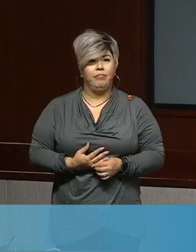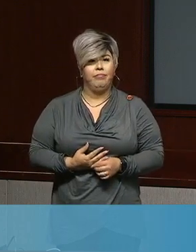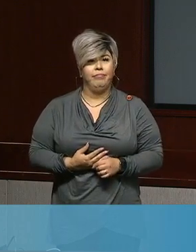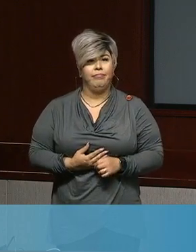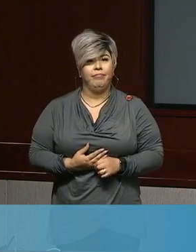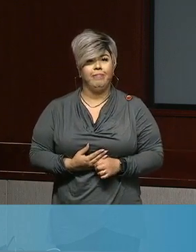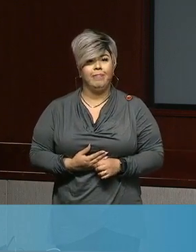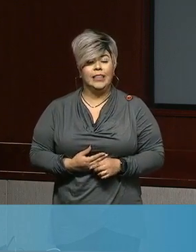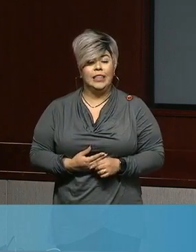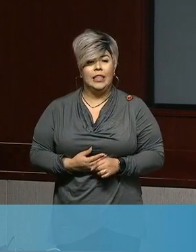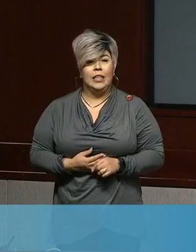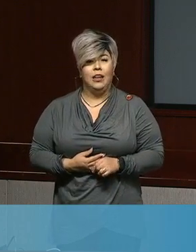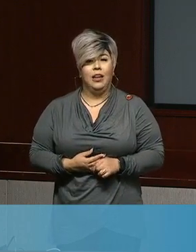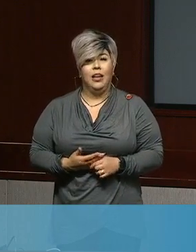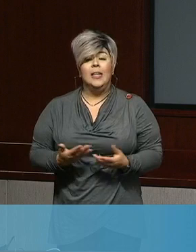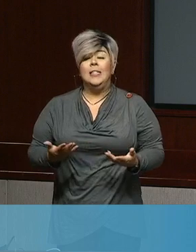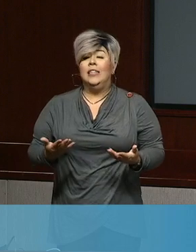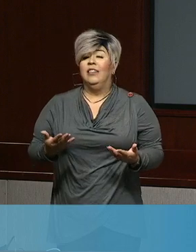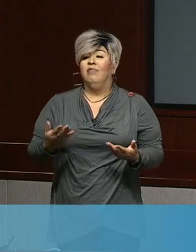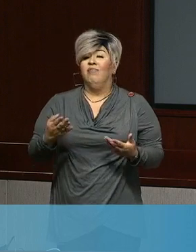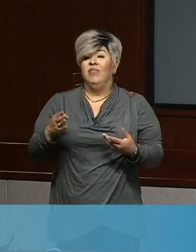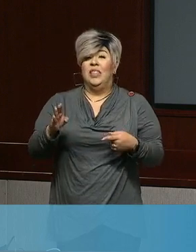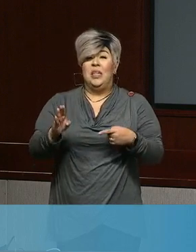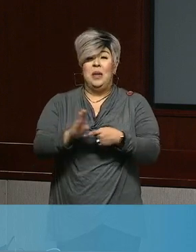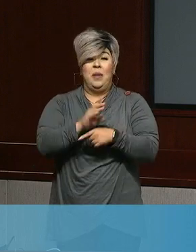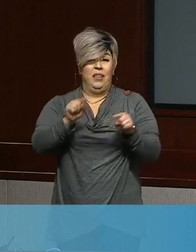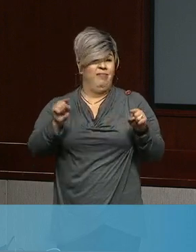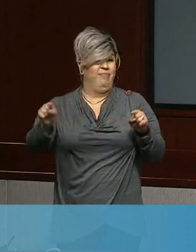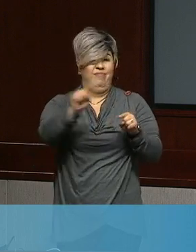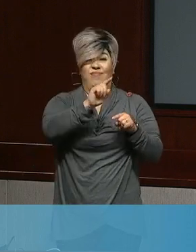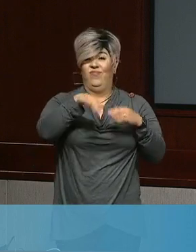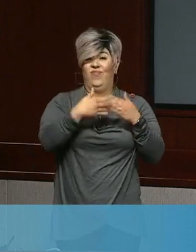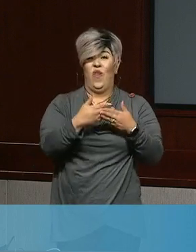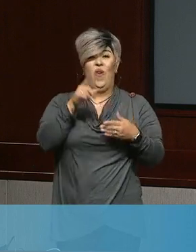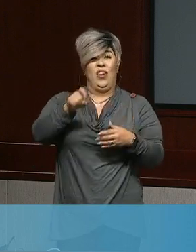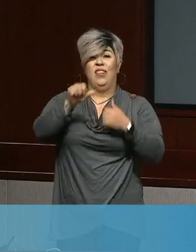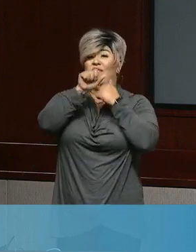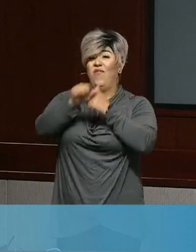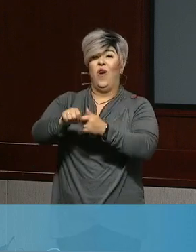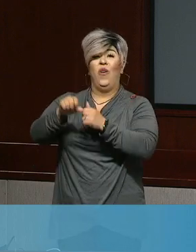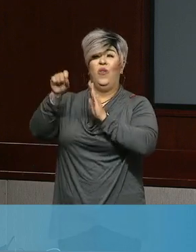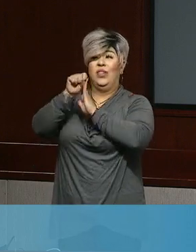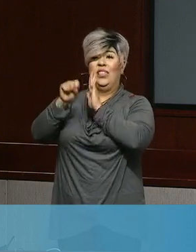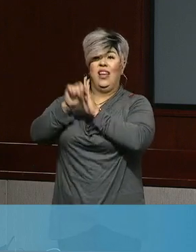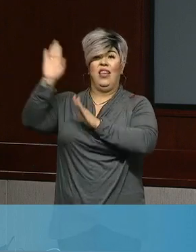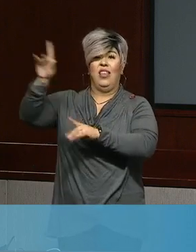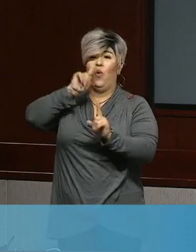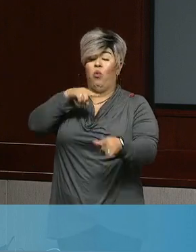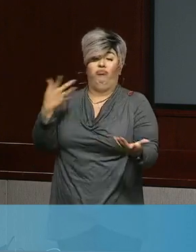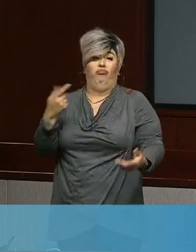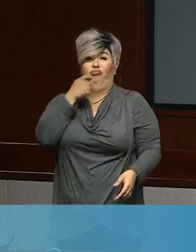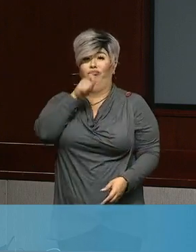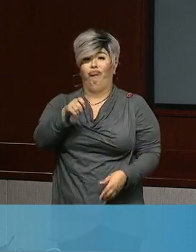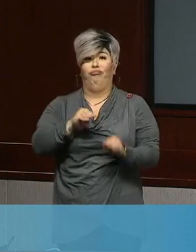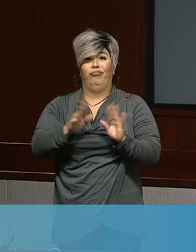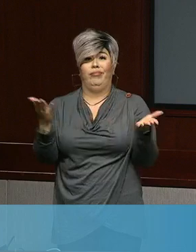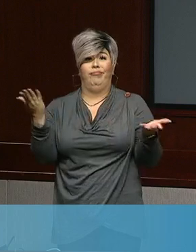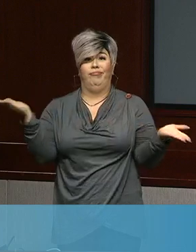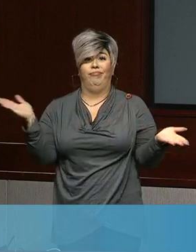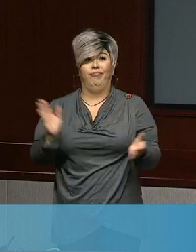Businesses need to be complying with the directives of the state, plain and simple, period. End of